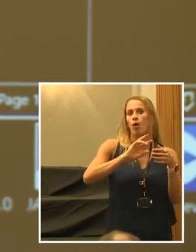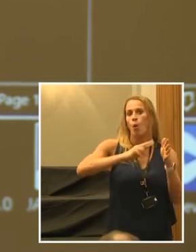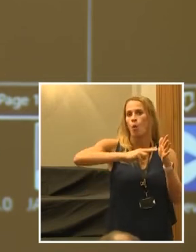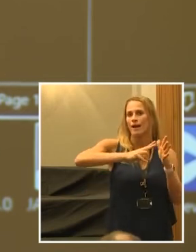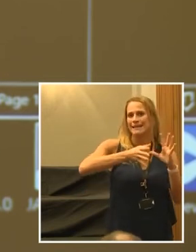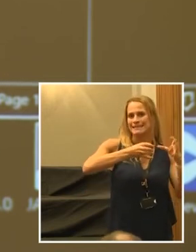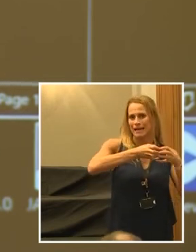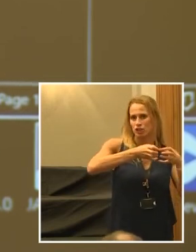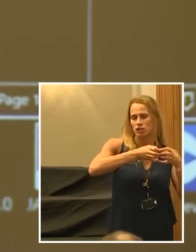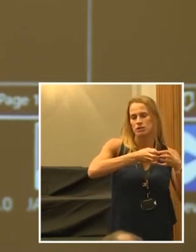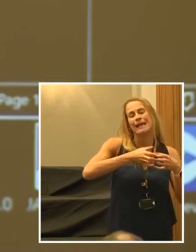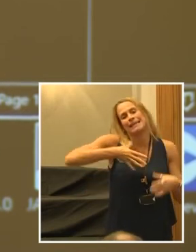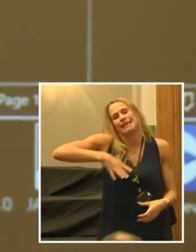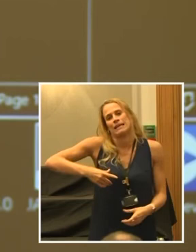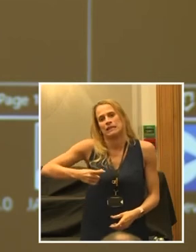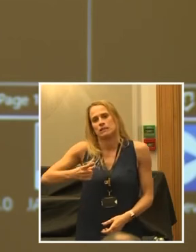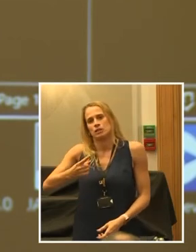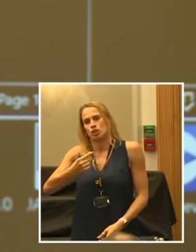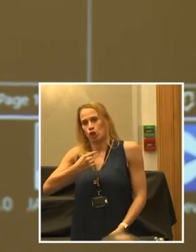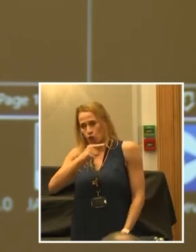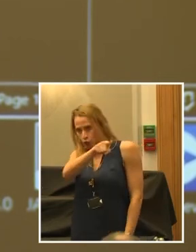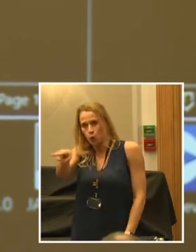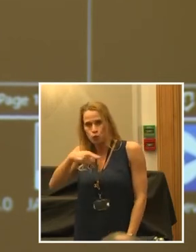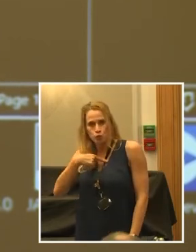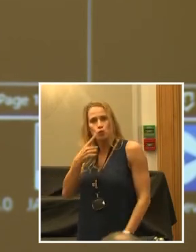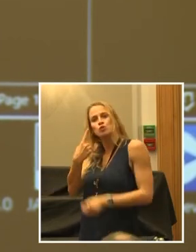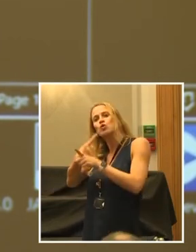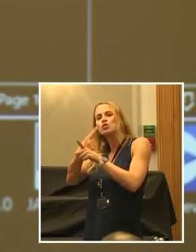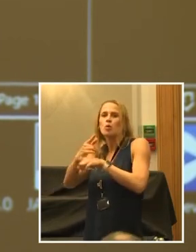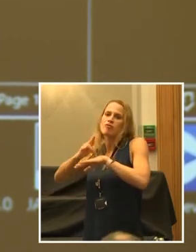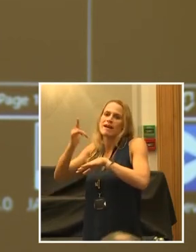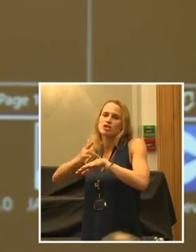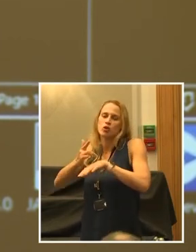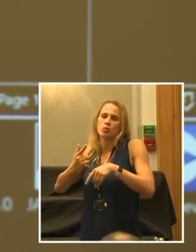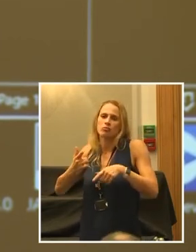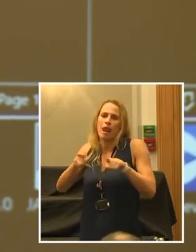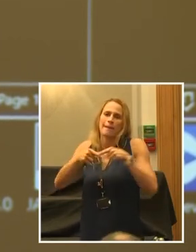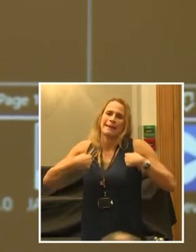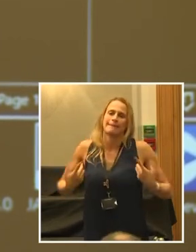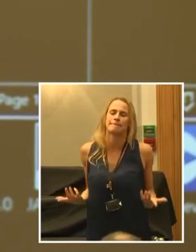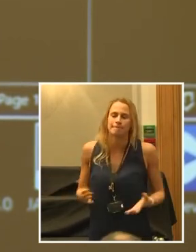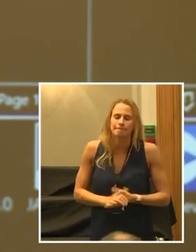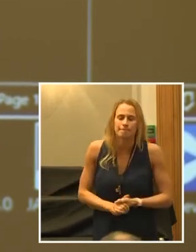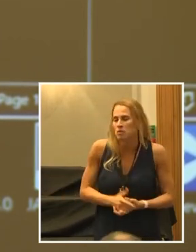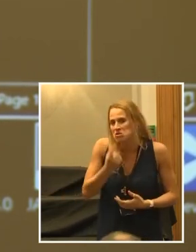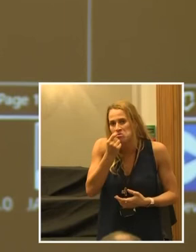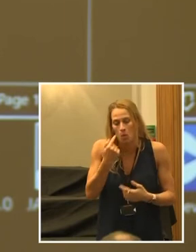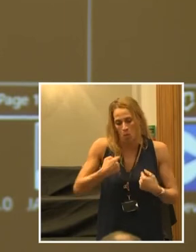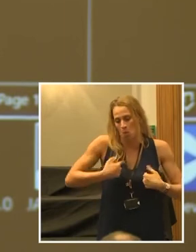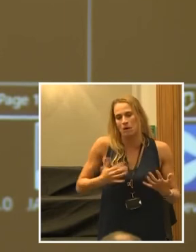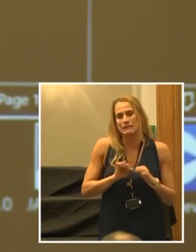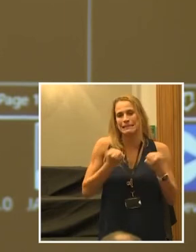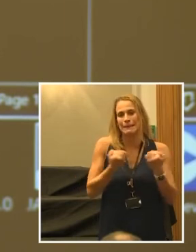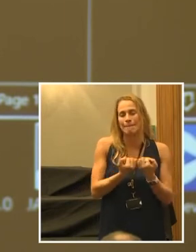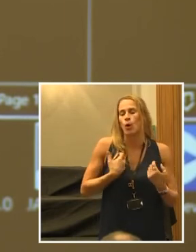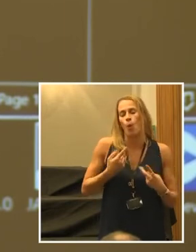because I don't know nothing. So anyone else, my colleagues in the room, talk to them. But basically what it is, if you've spoken to a professional, could it be one of our team? It could be a